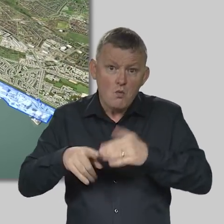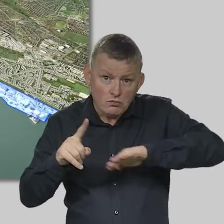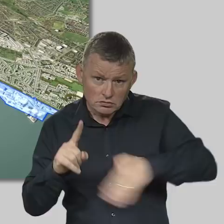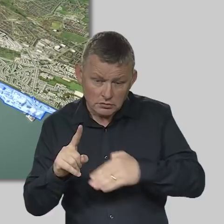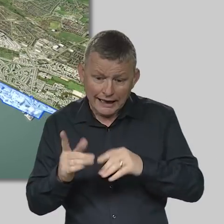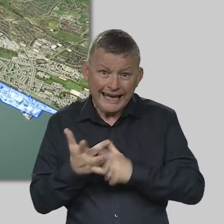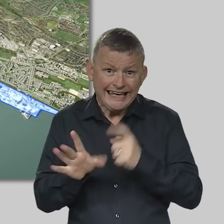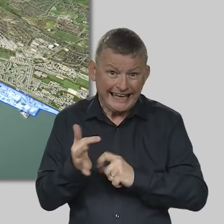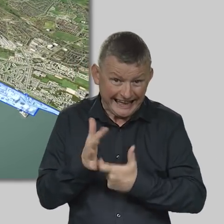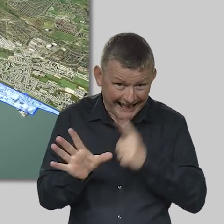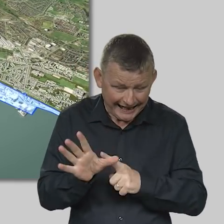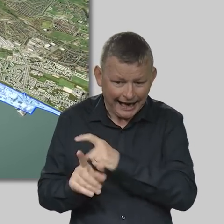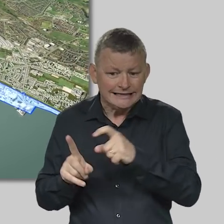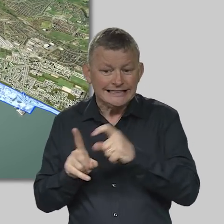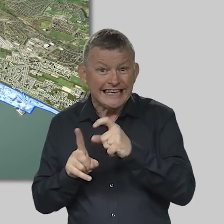Quay and Dundee Port.